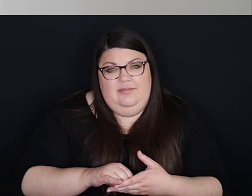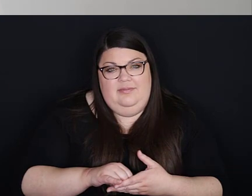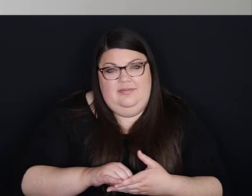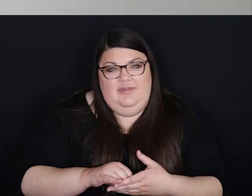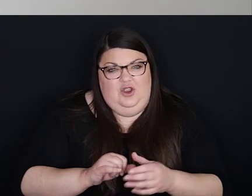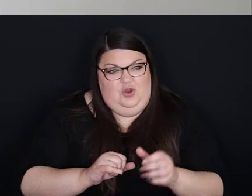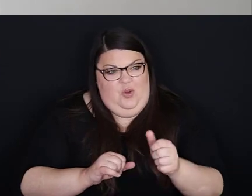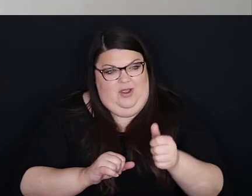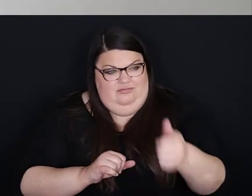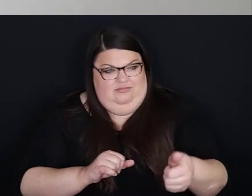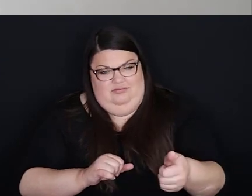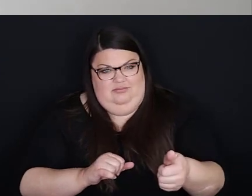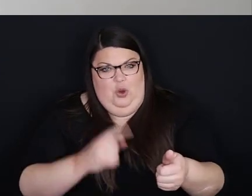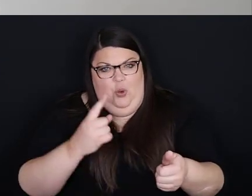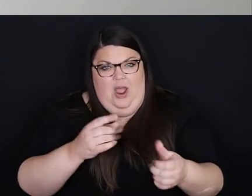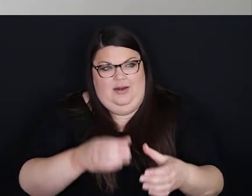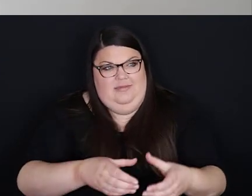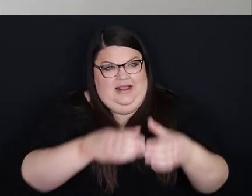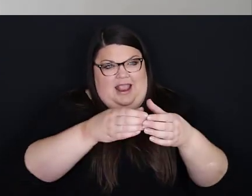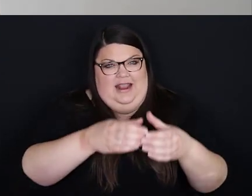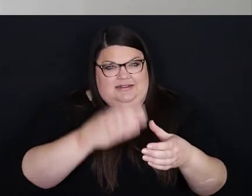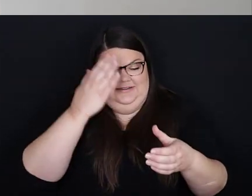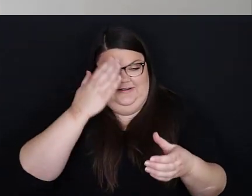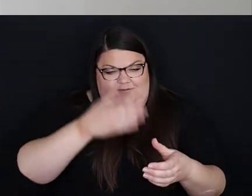I planted one of the blades in front of the